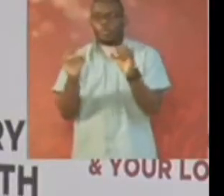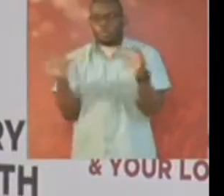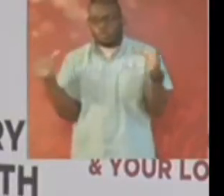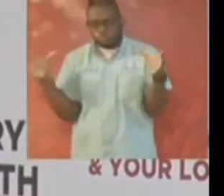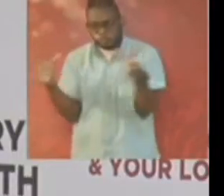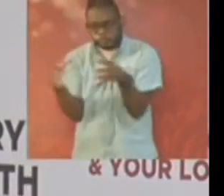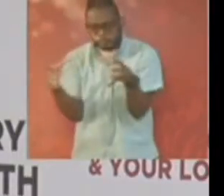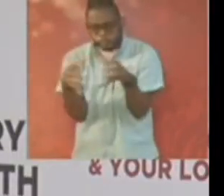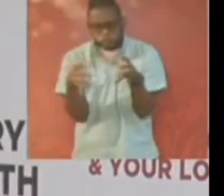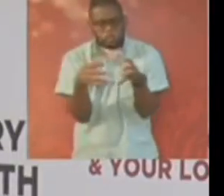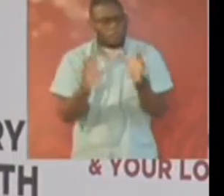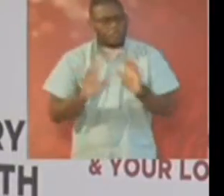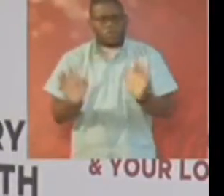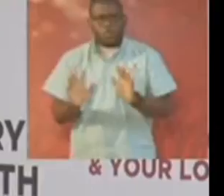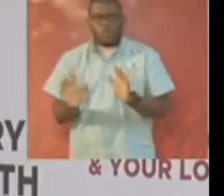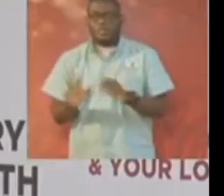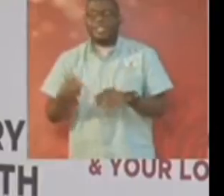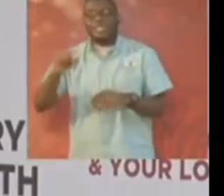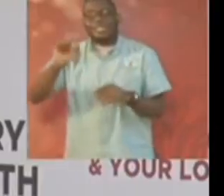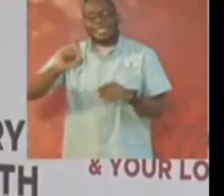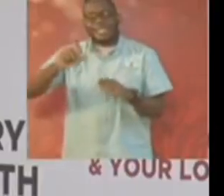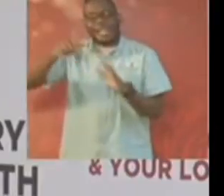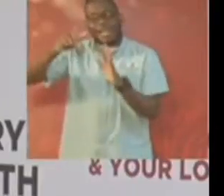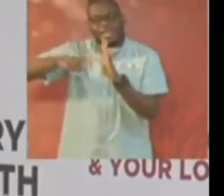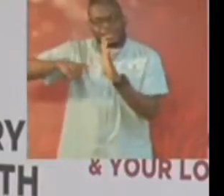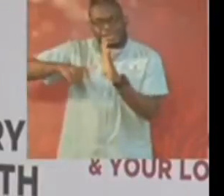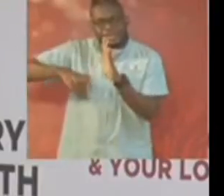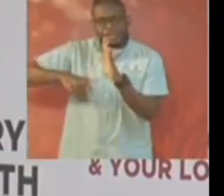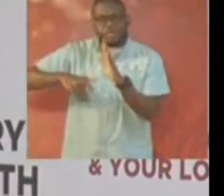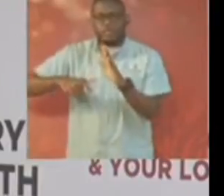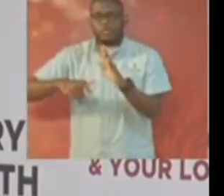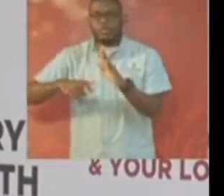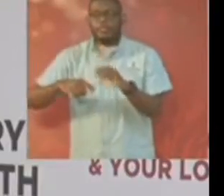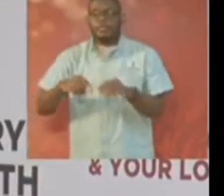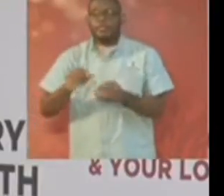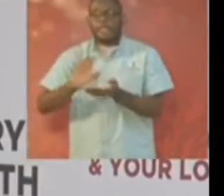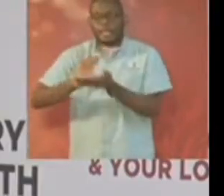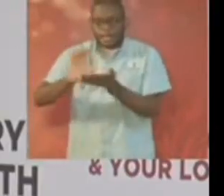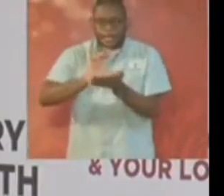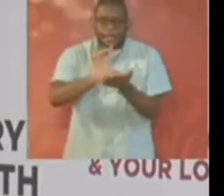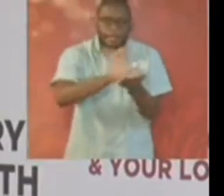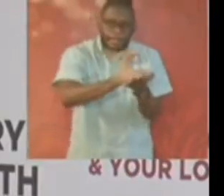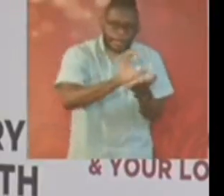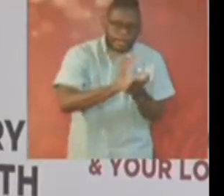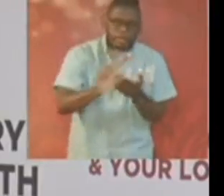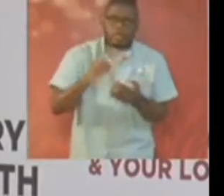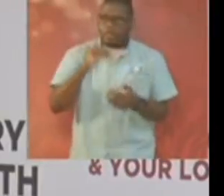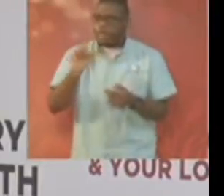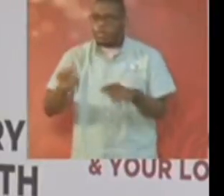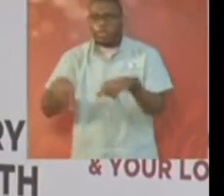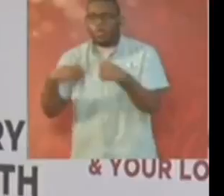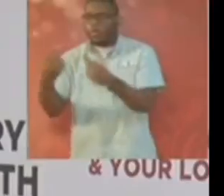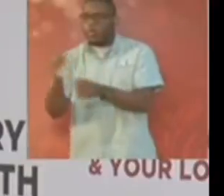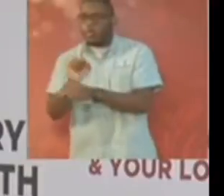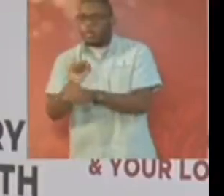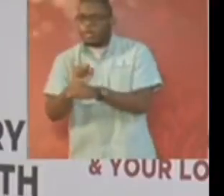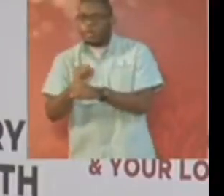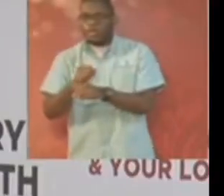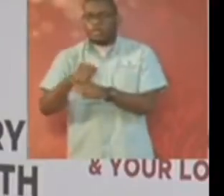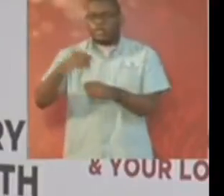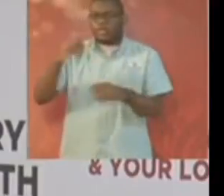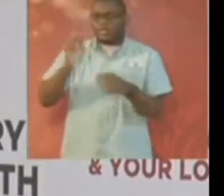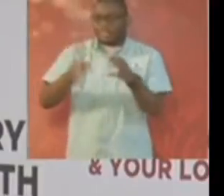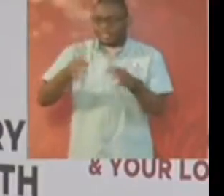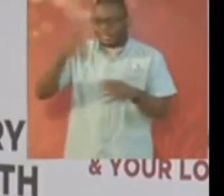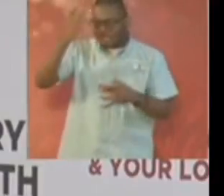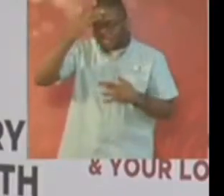than 10 people, the hand sanitization, not going into workplaces or other gatherings when you are ill. This doesn't require a law.